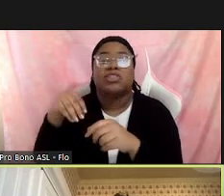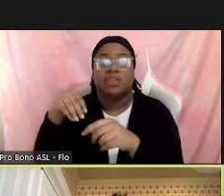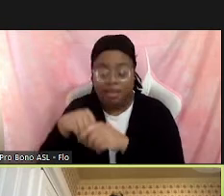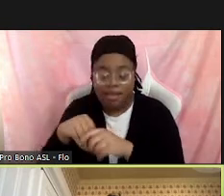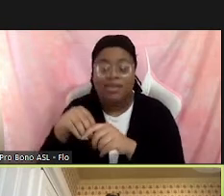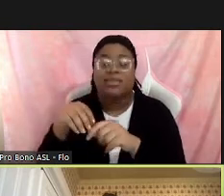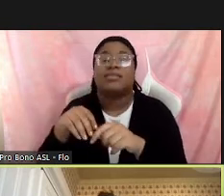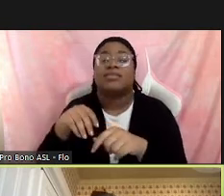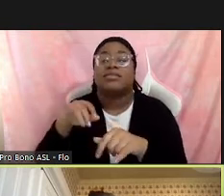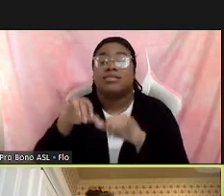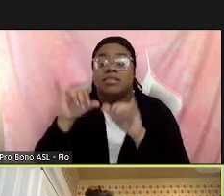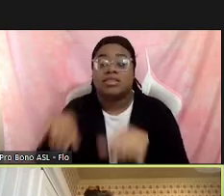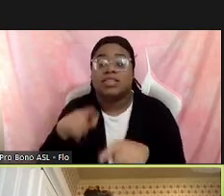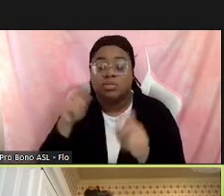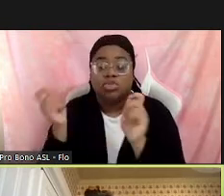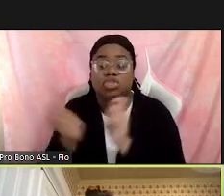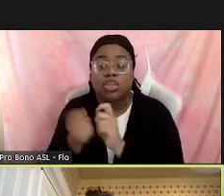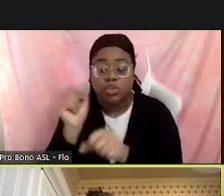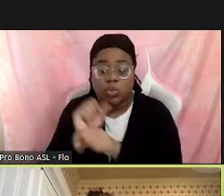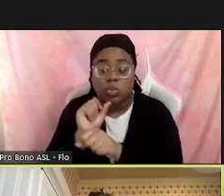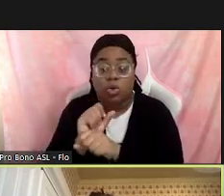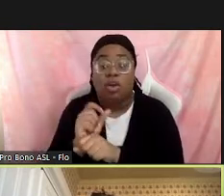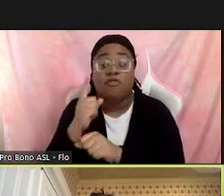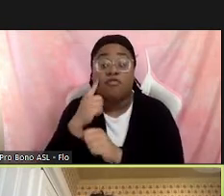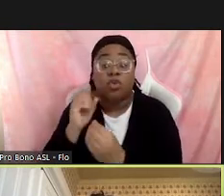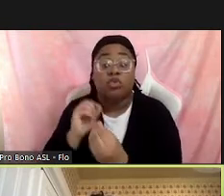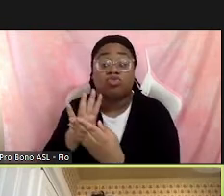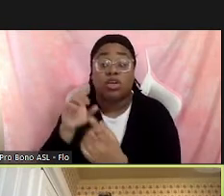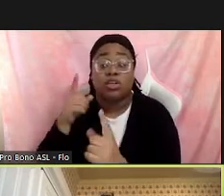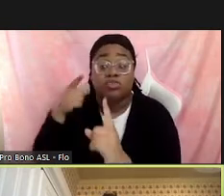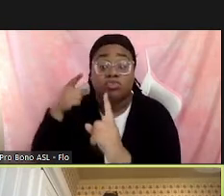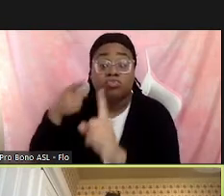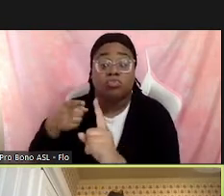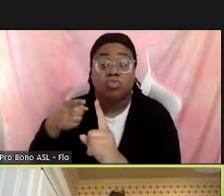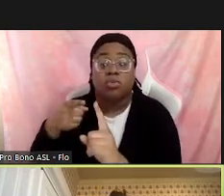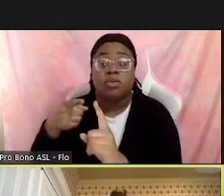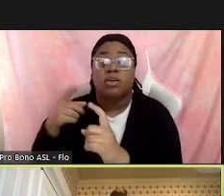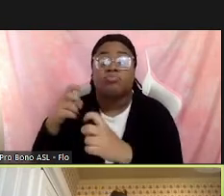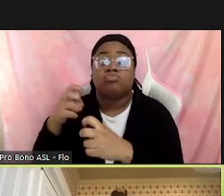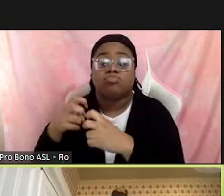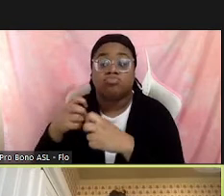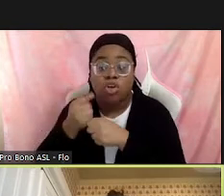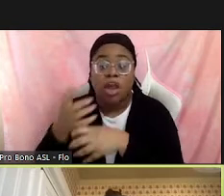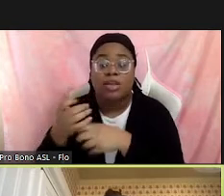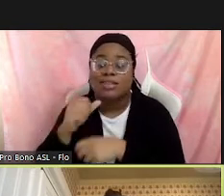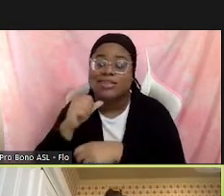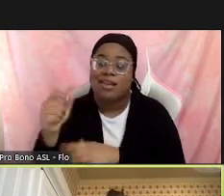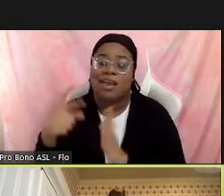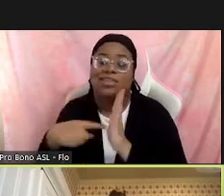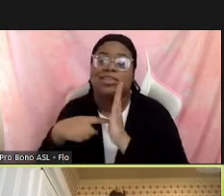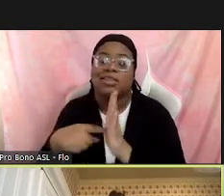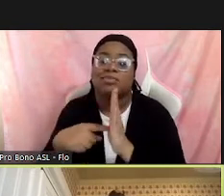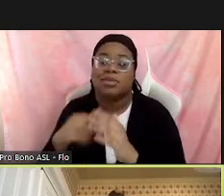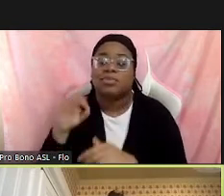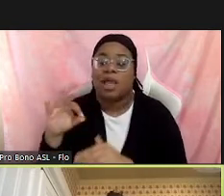that addresses root causes rather than the symptoms of inequity. And these conversations demonstrate